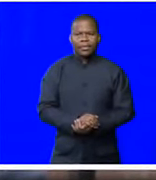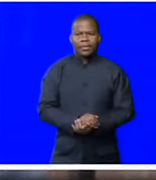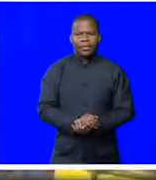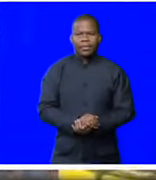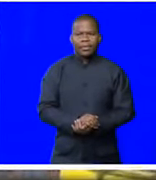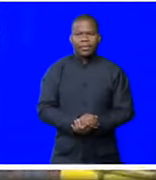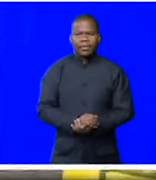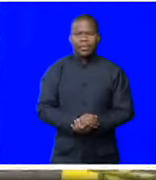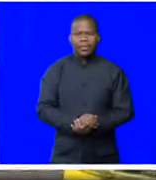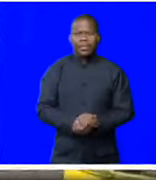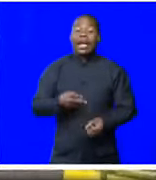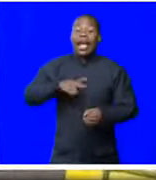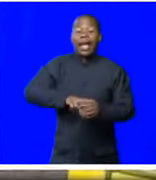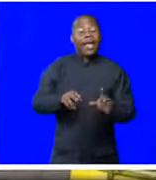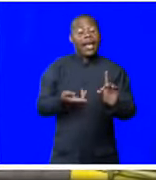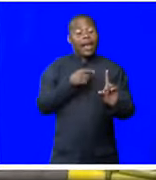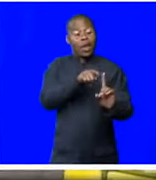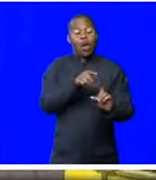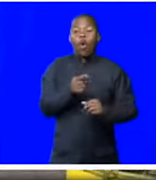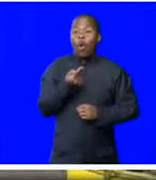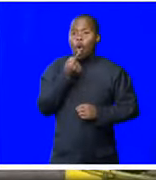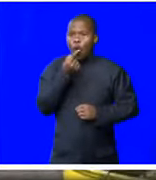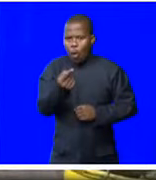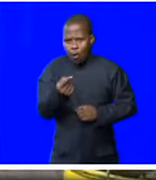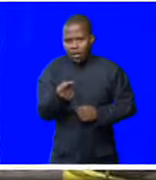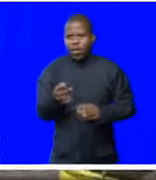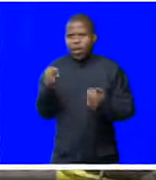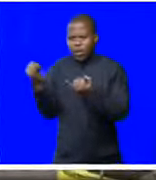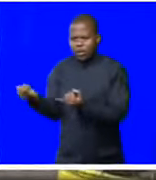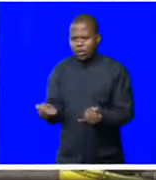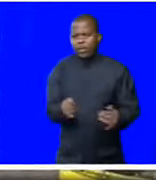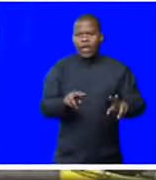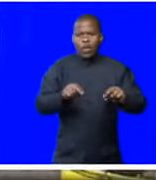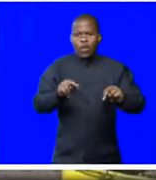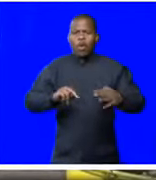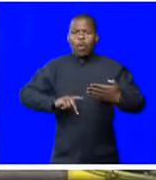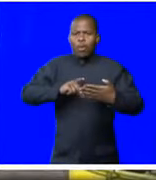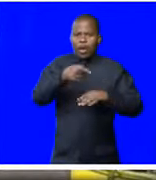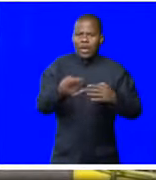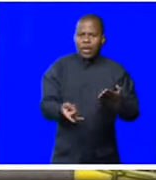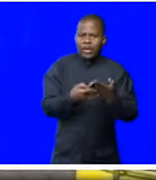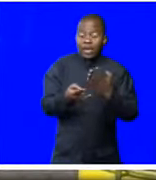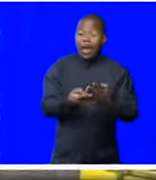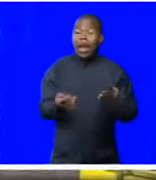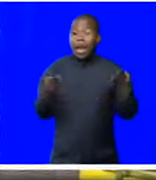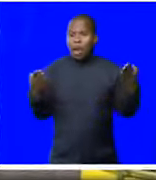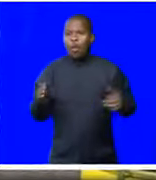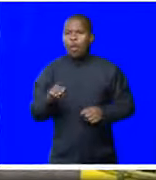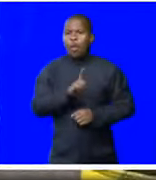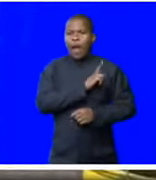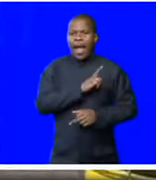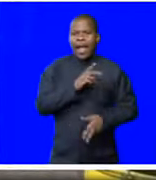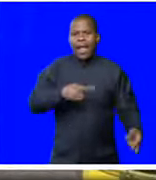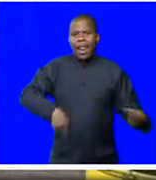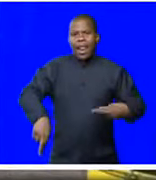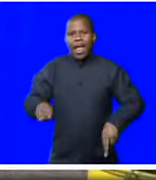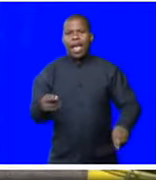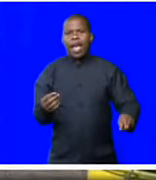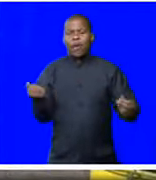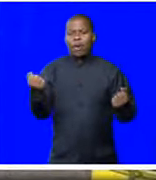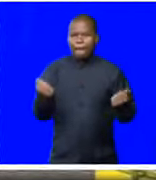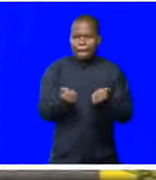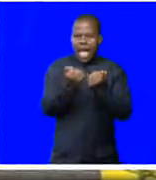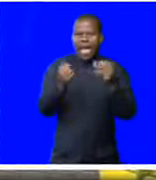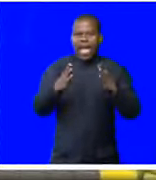system lensha. Mkhalipi says the introduction of the new system will also help in reducing accidents on freeways. He says